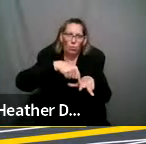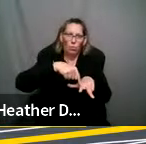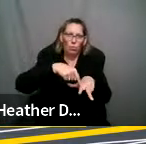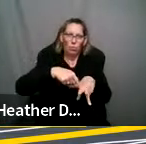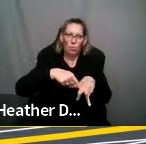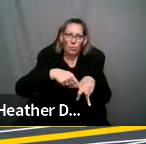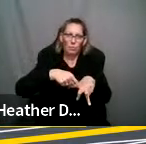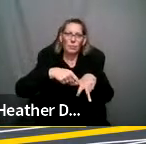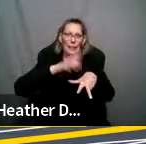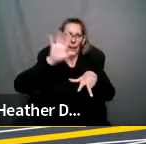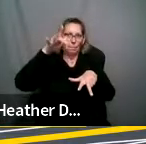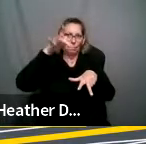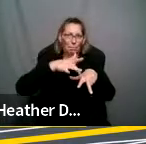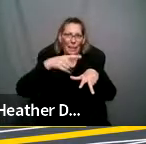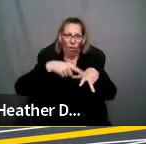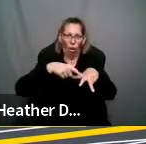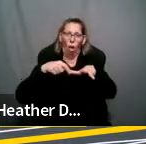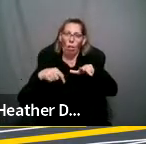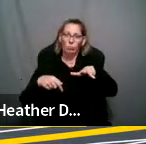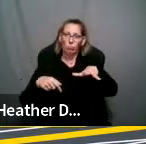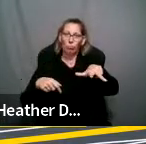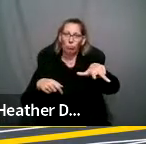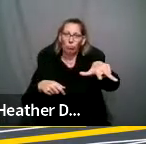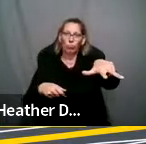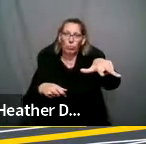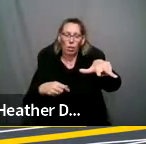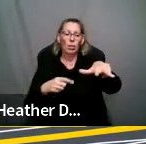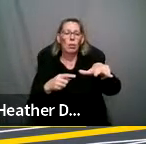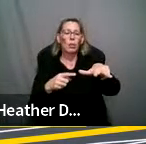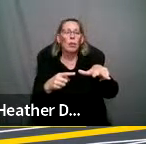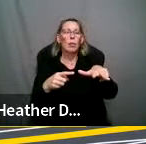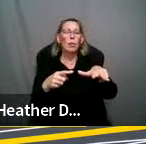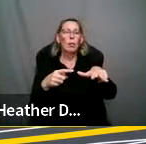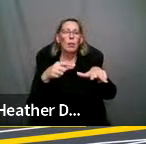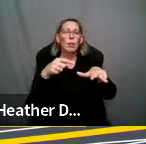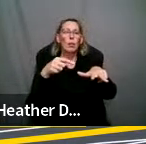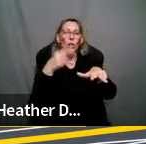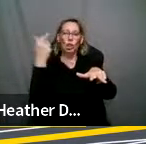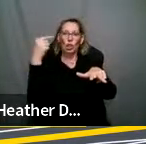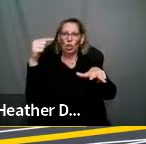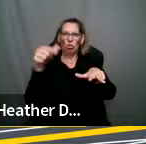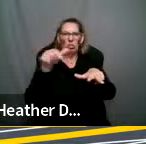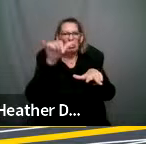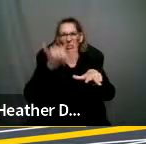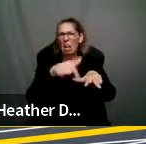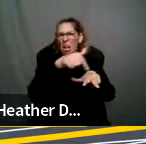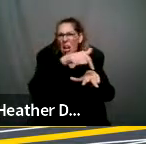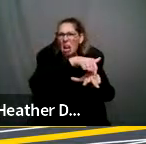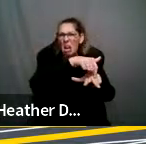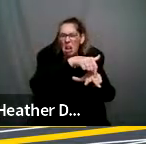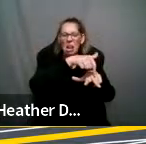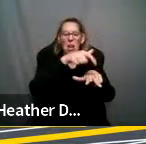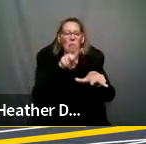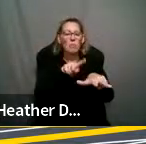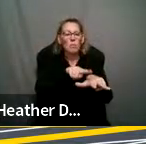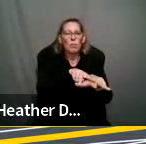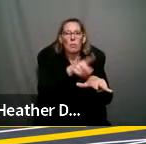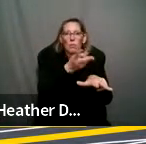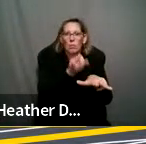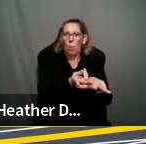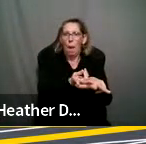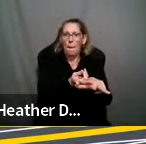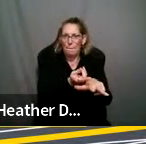it is in the center of the 3 navigation channel. The green channel stays about in the same, and the other 2 swap